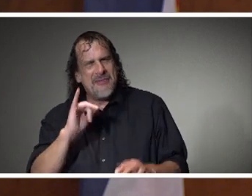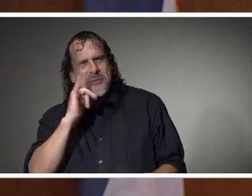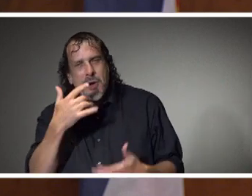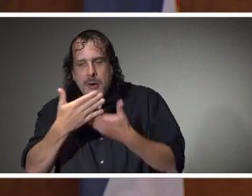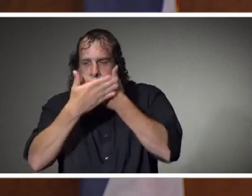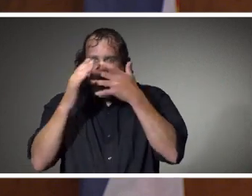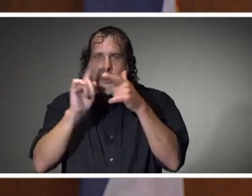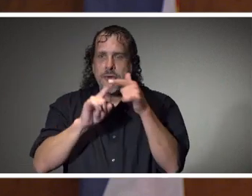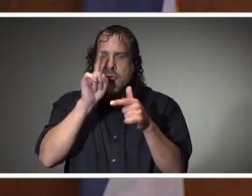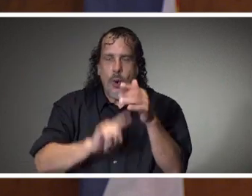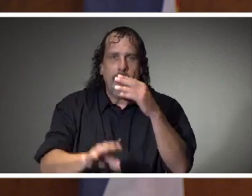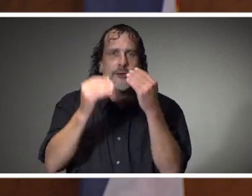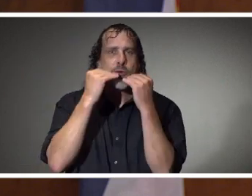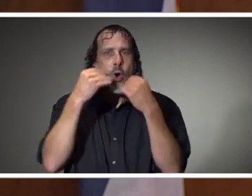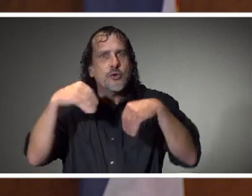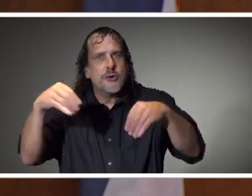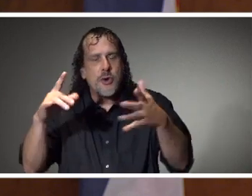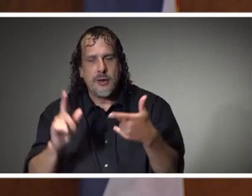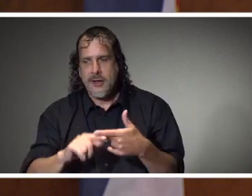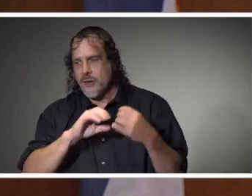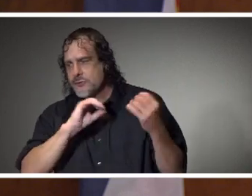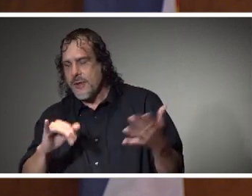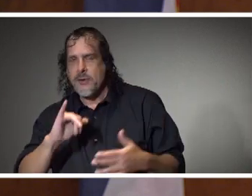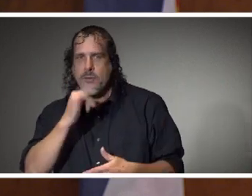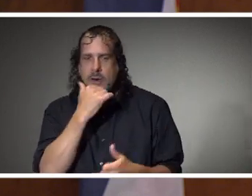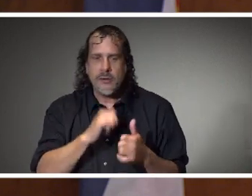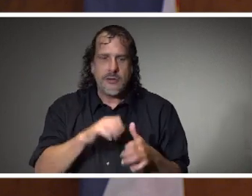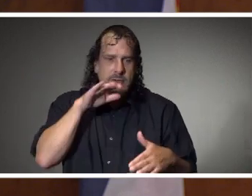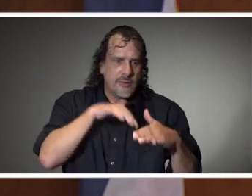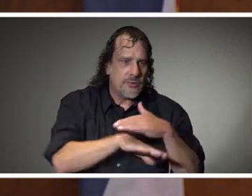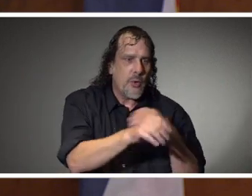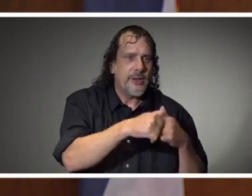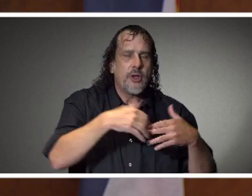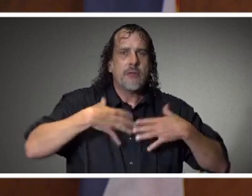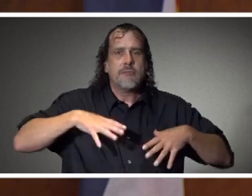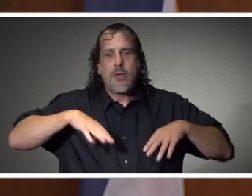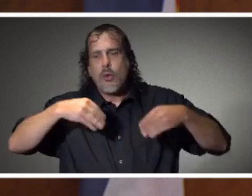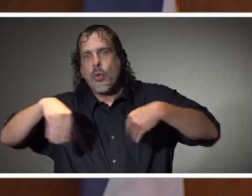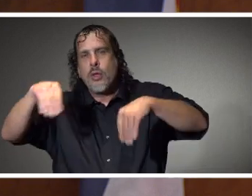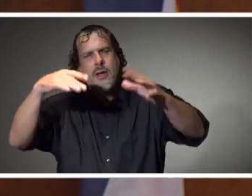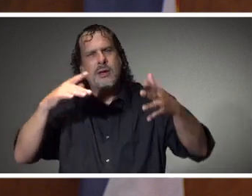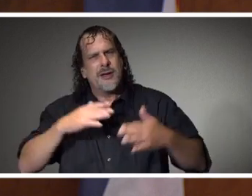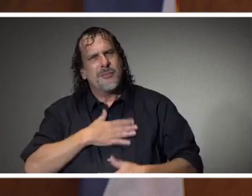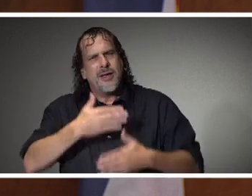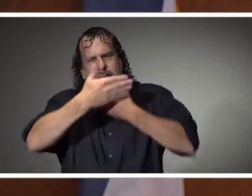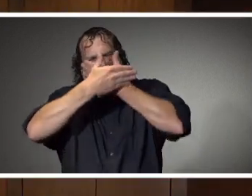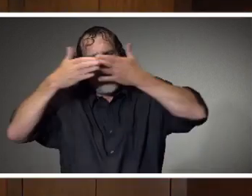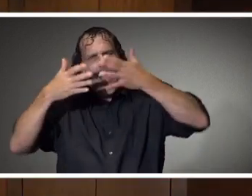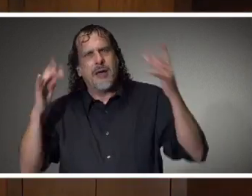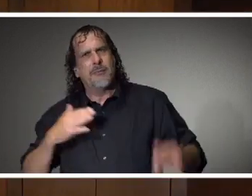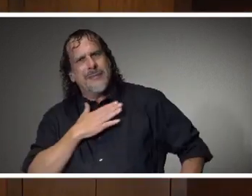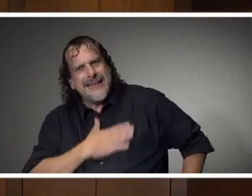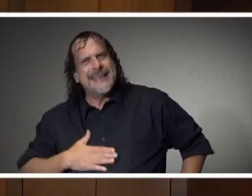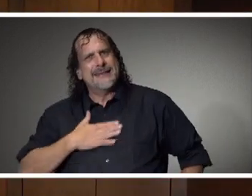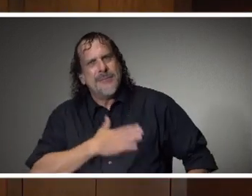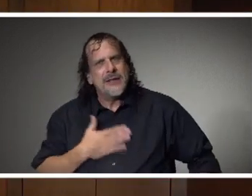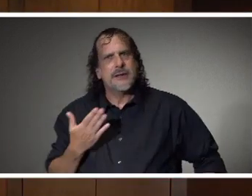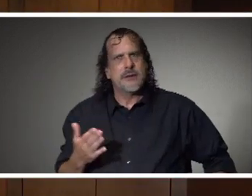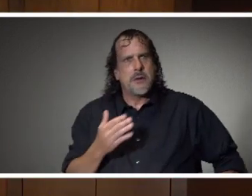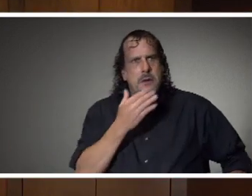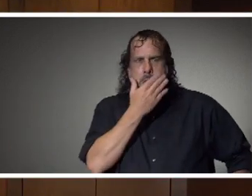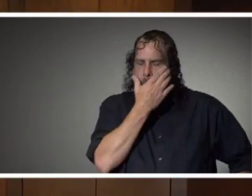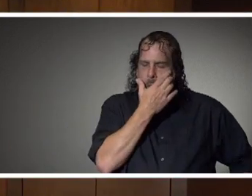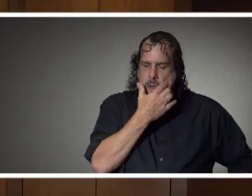go to the grocery store. There's nothing wrong with wearing a mask if you go to a retail store. Please, please, please do so. Dave Elliott